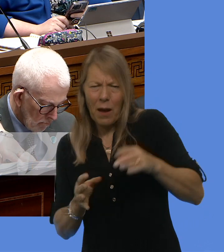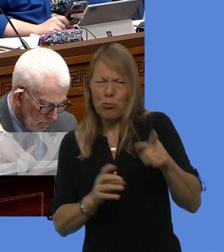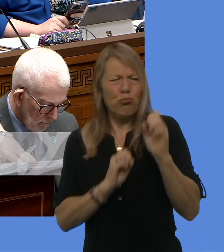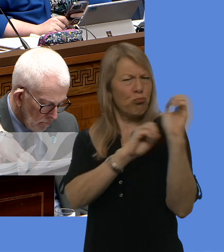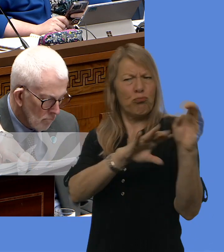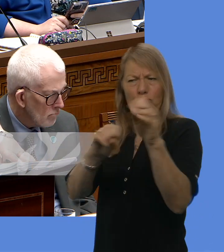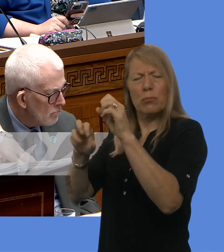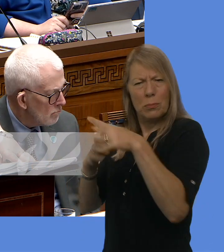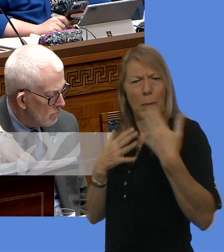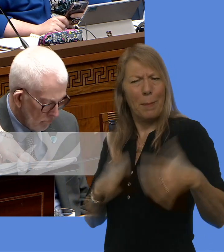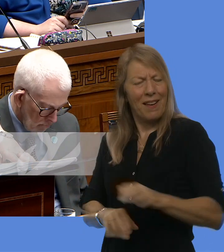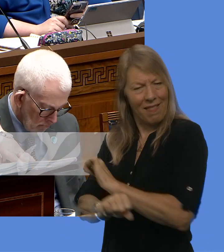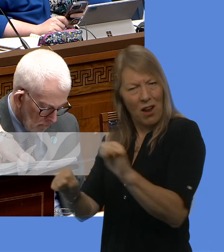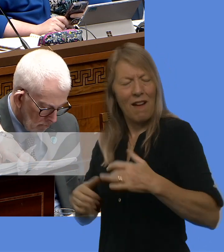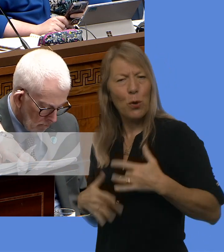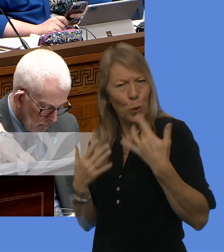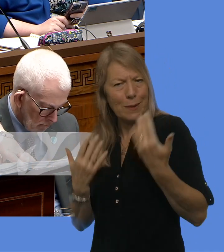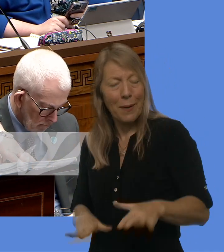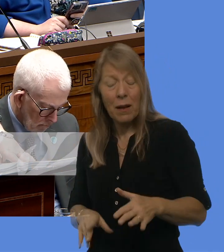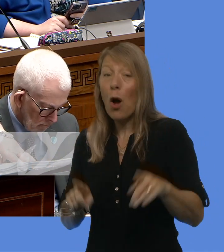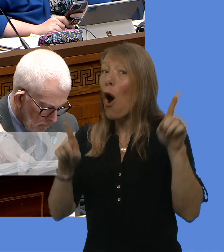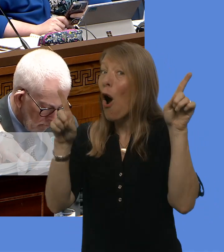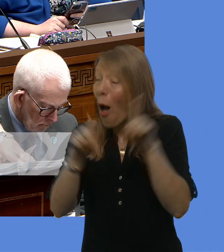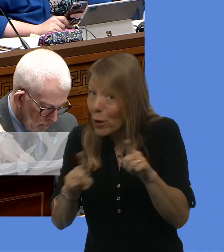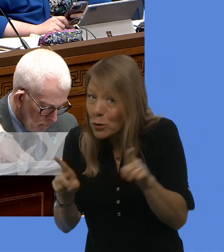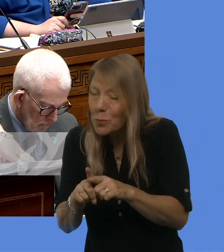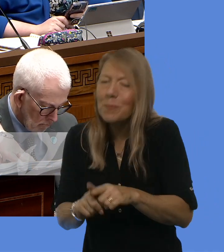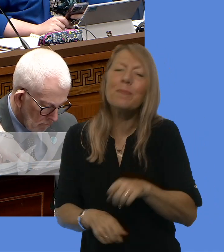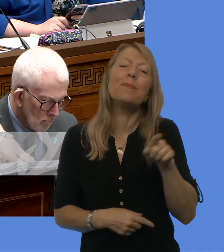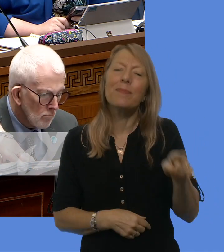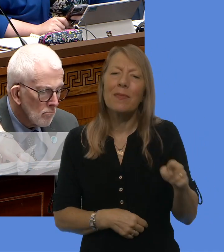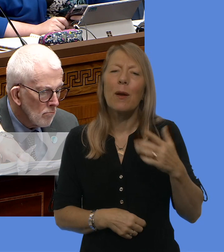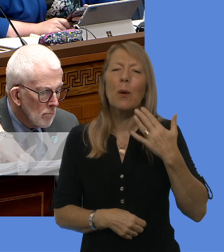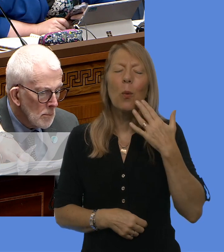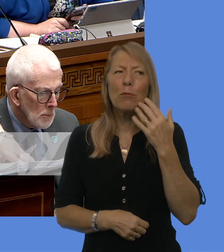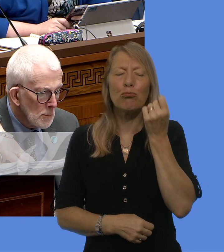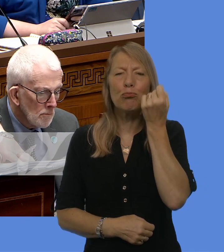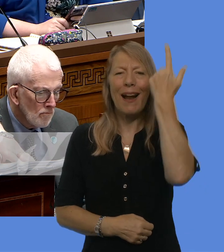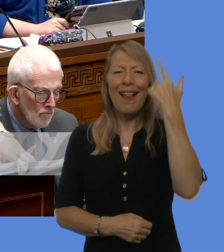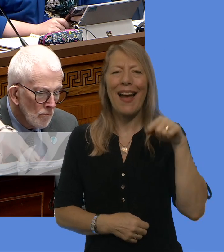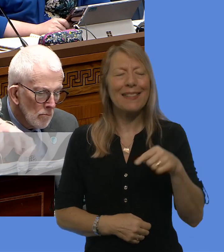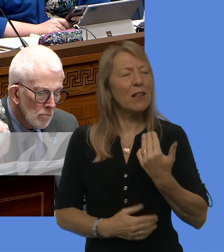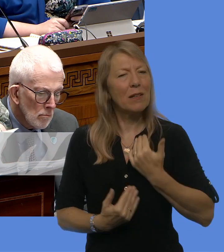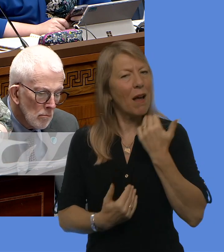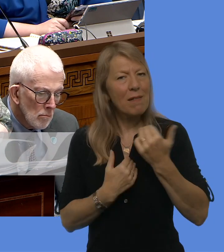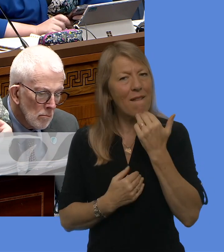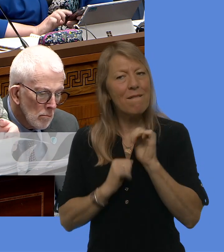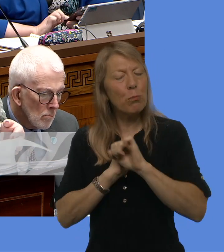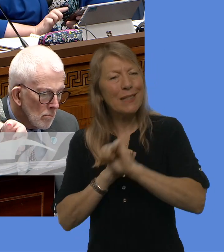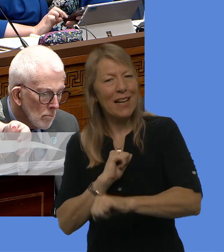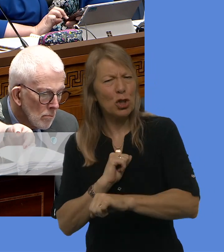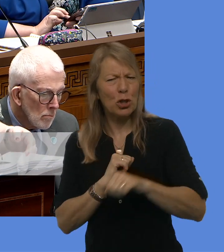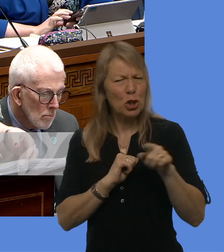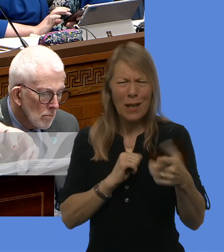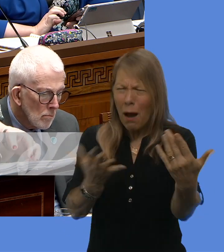she has also, I think, been critical in terms of driving up protection for victim data and privacy. In that regard, I also